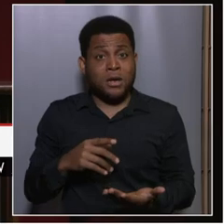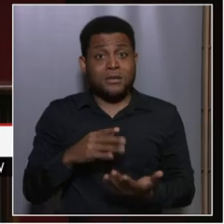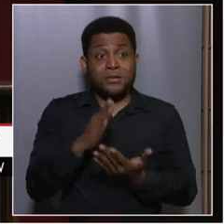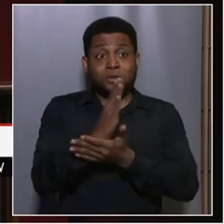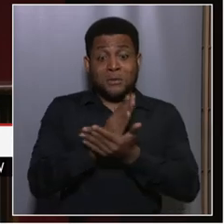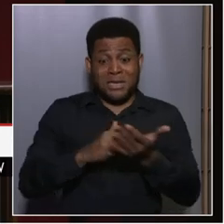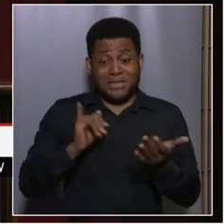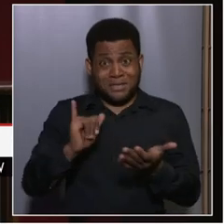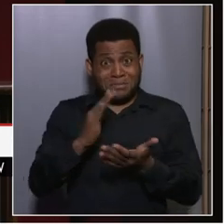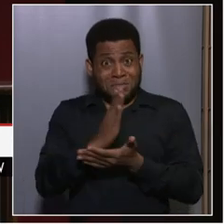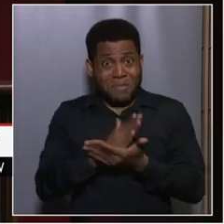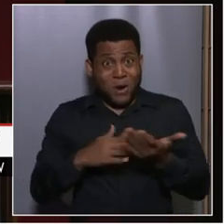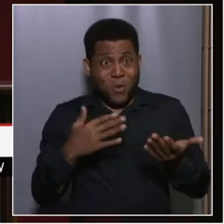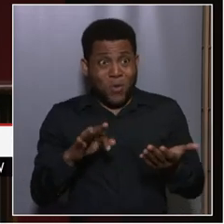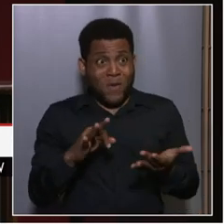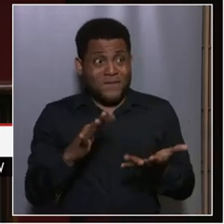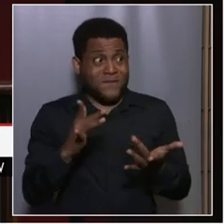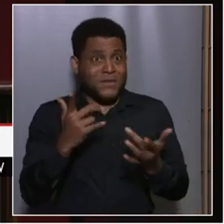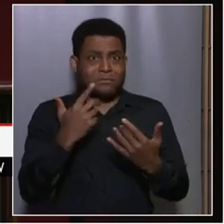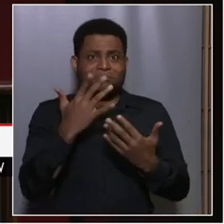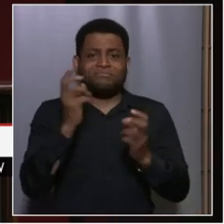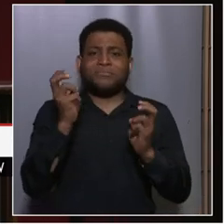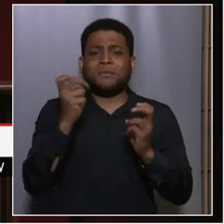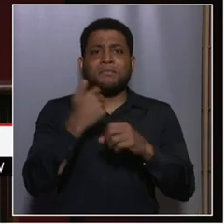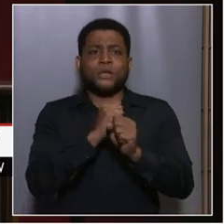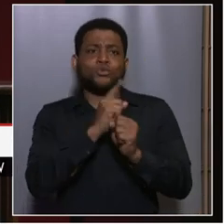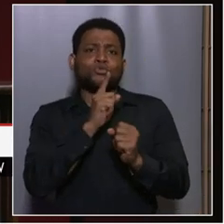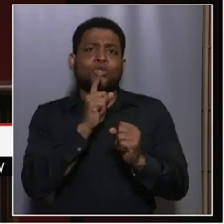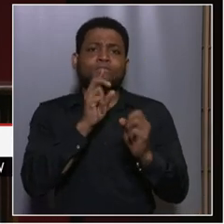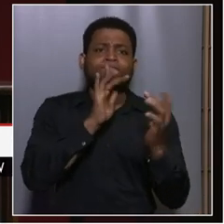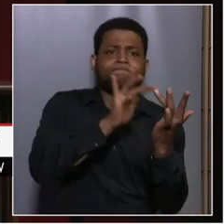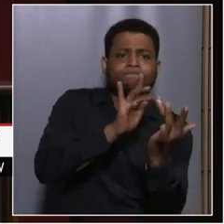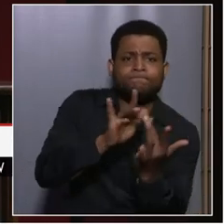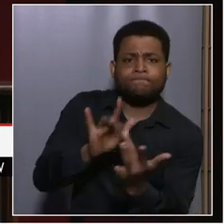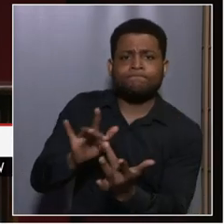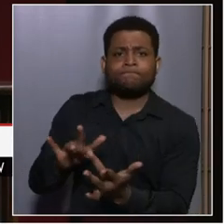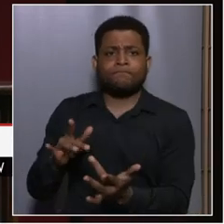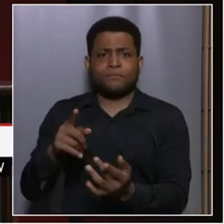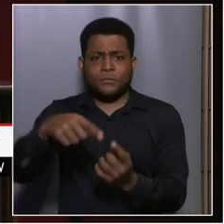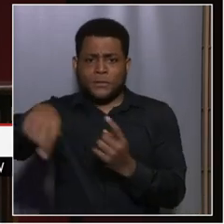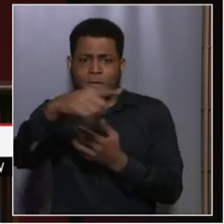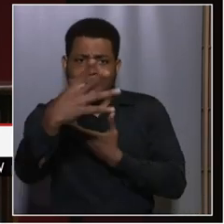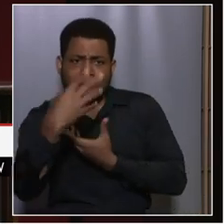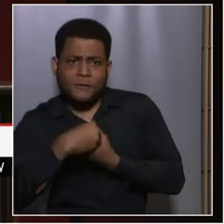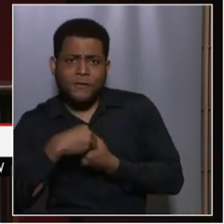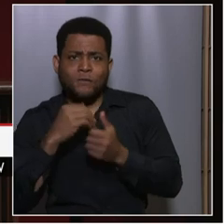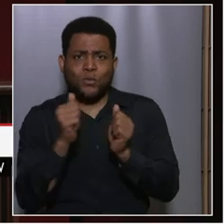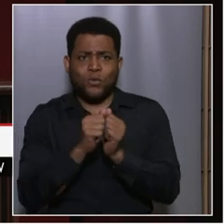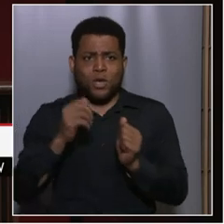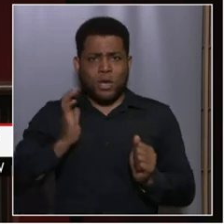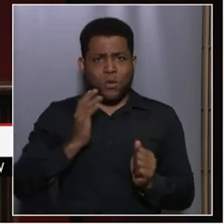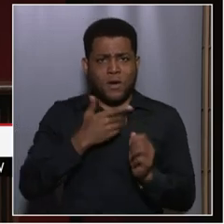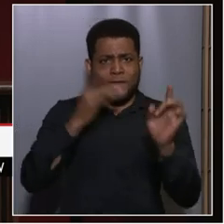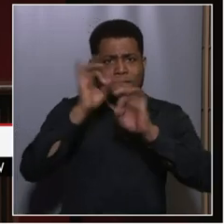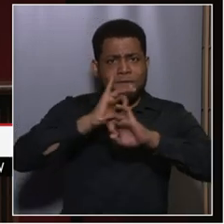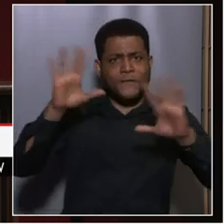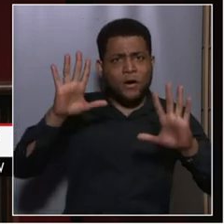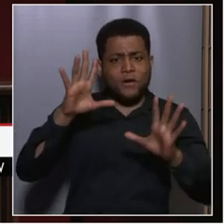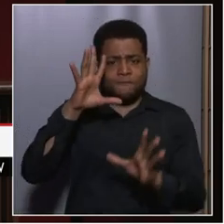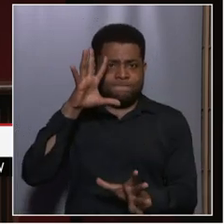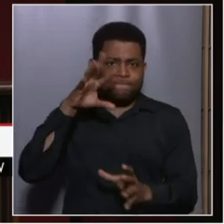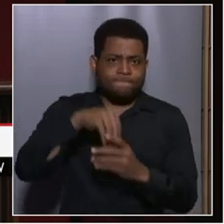to our entire violence intervention network, that you're connecting them to agencies in the